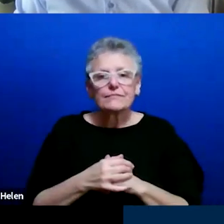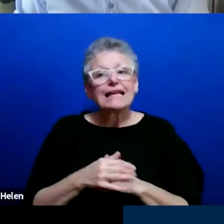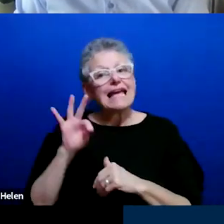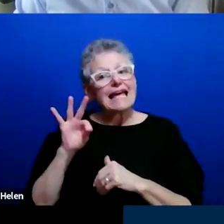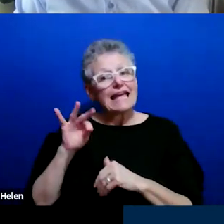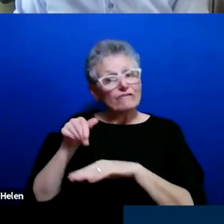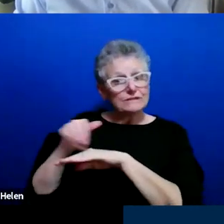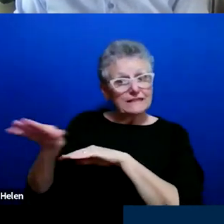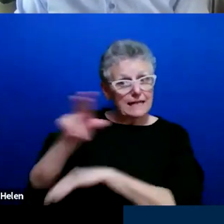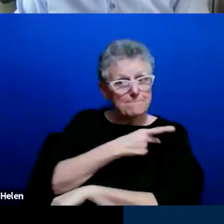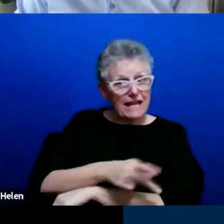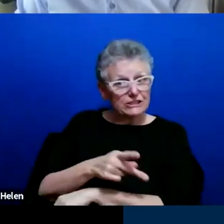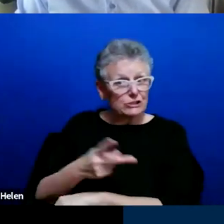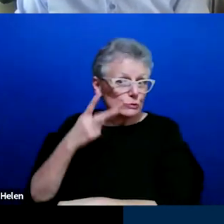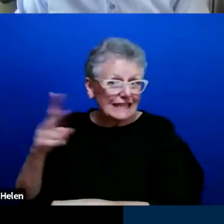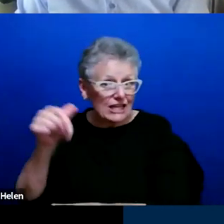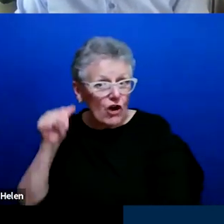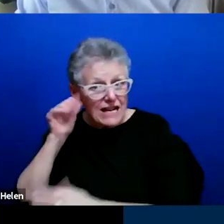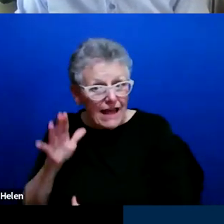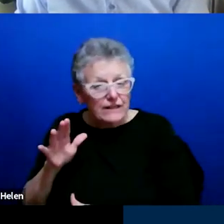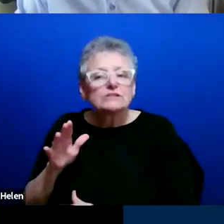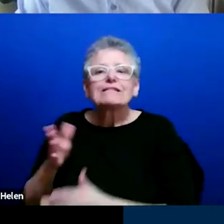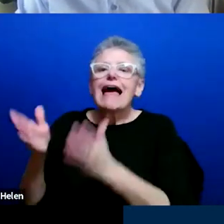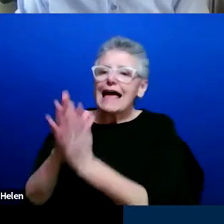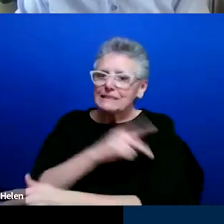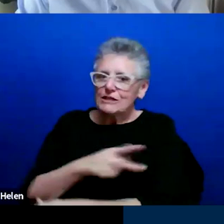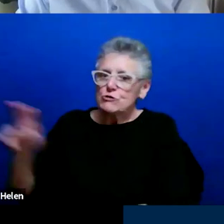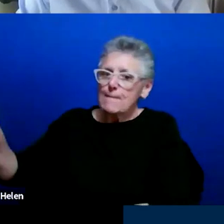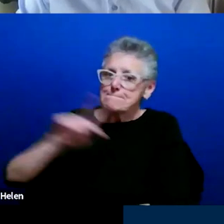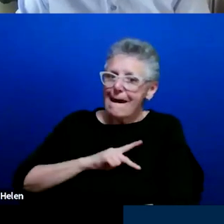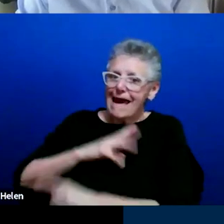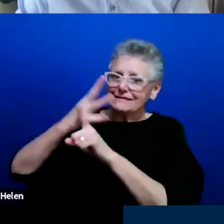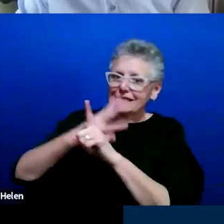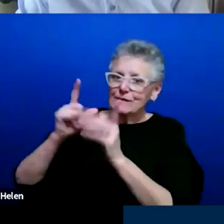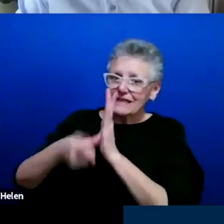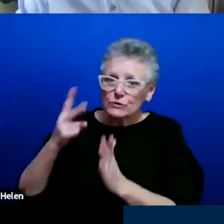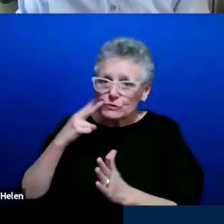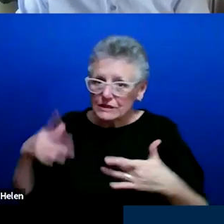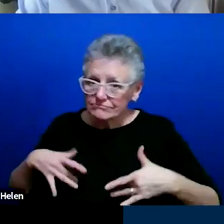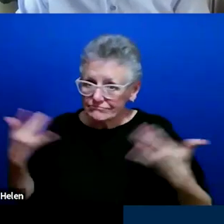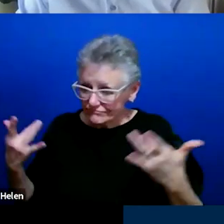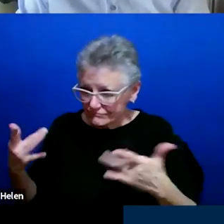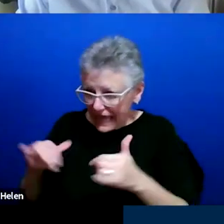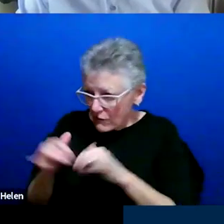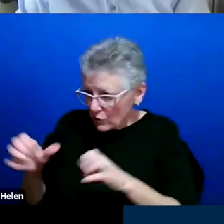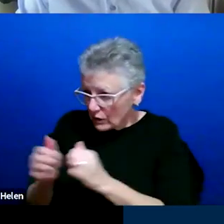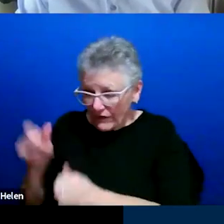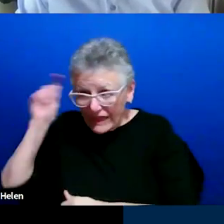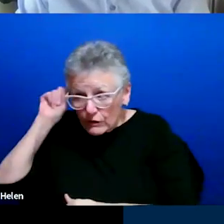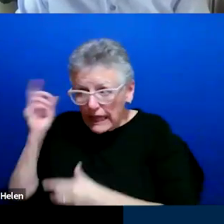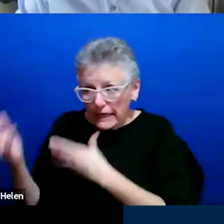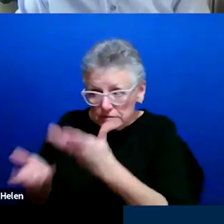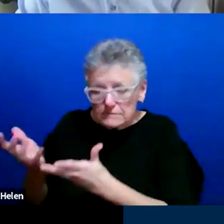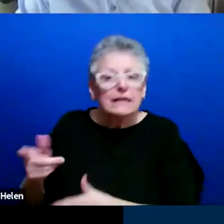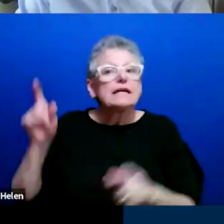If you send a patient to an audiologist, have the patient come back like 6 months later, see where they're at, how they're doing with their hearing aid. So